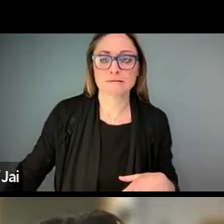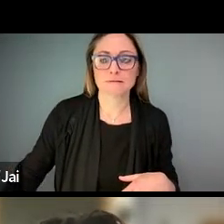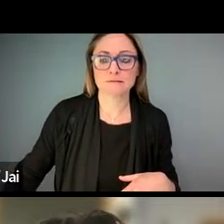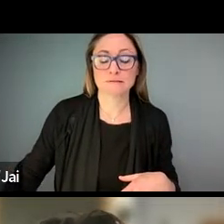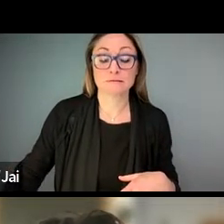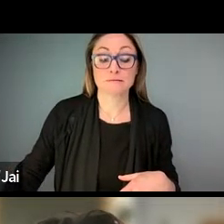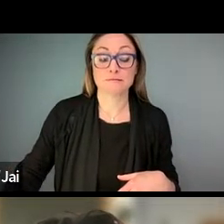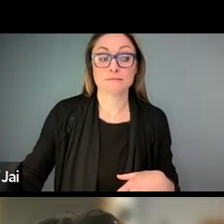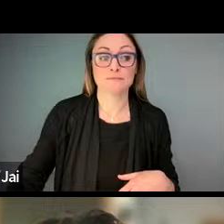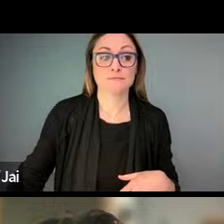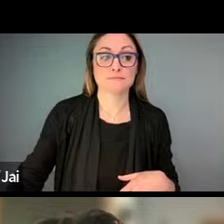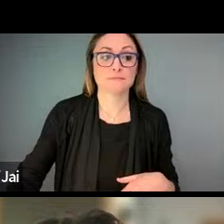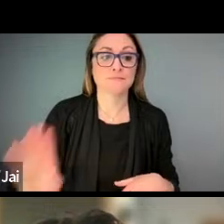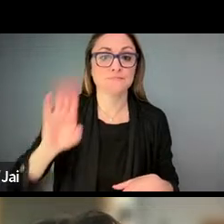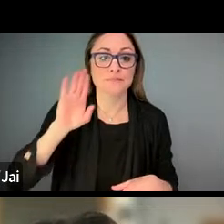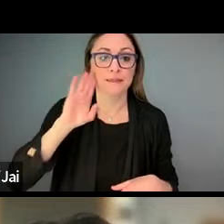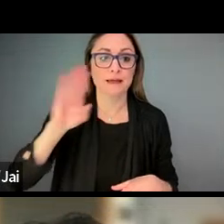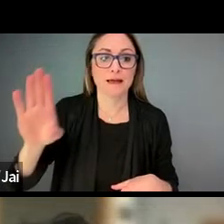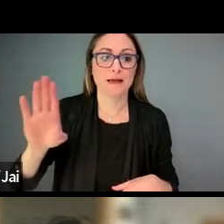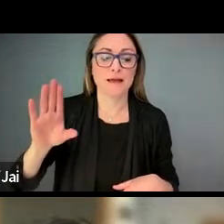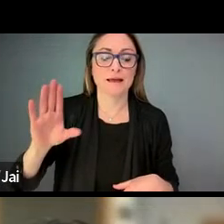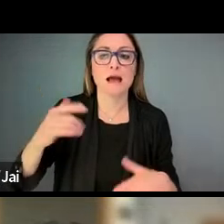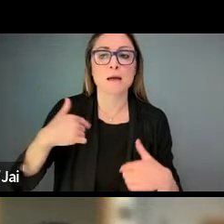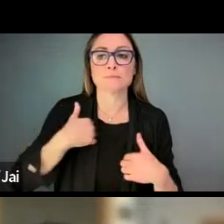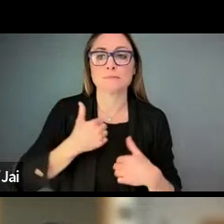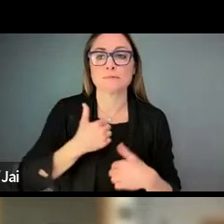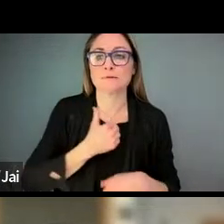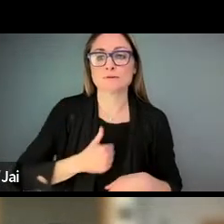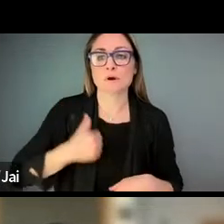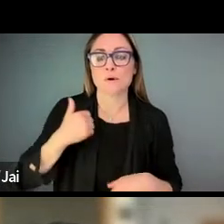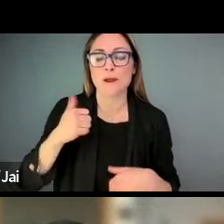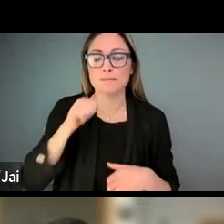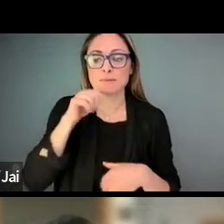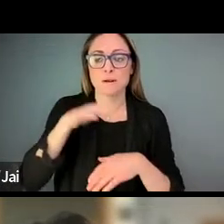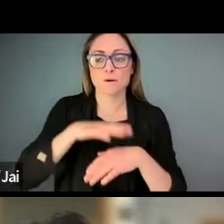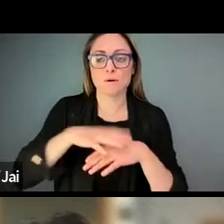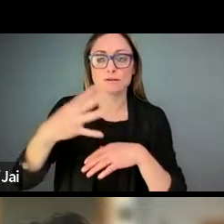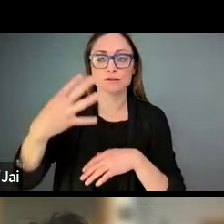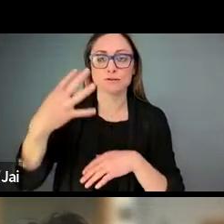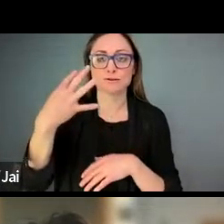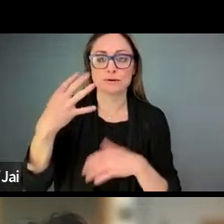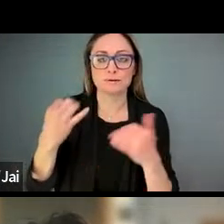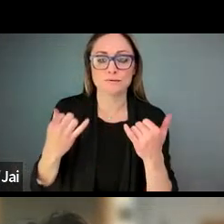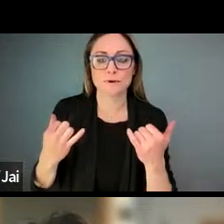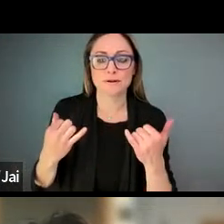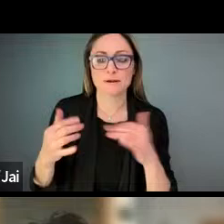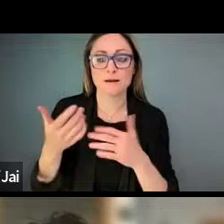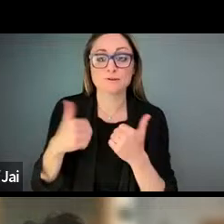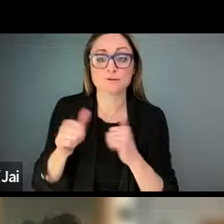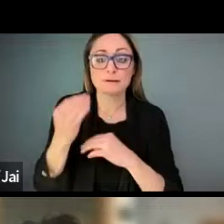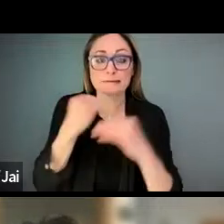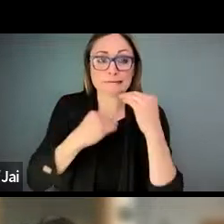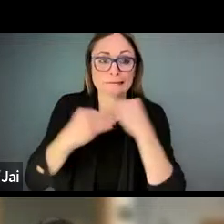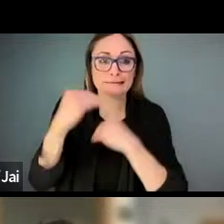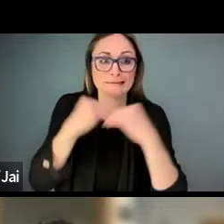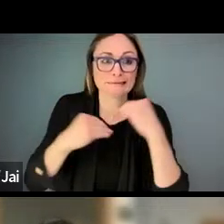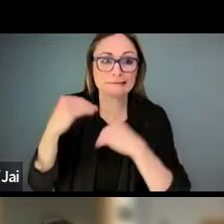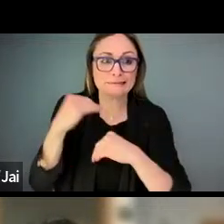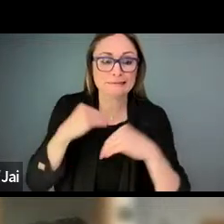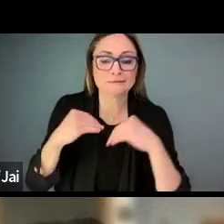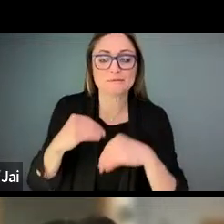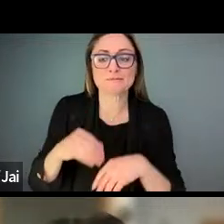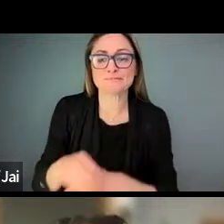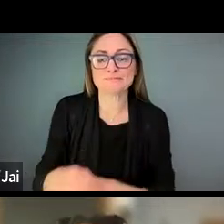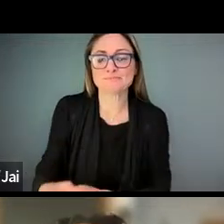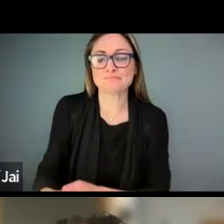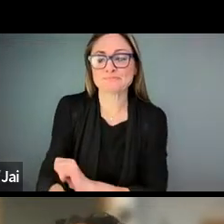Hi, my name is Shona. I apologize, I'm off screen for the moment. I'm trying to gobble some food down.